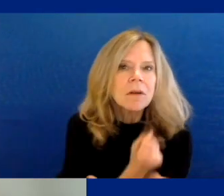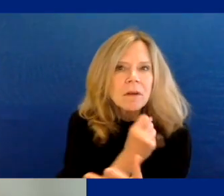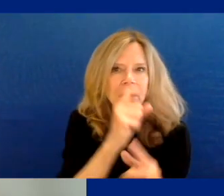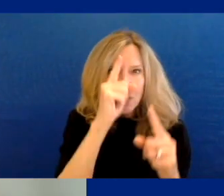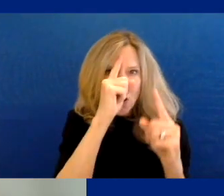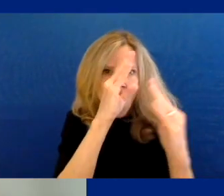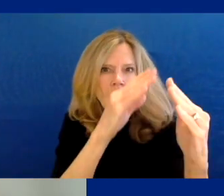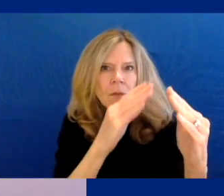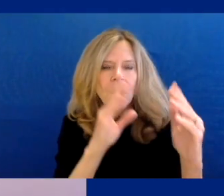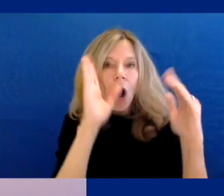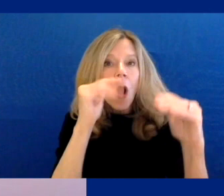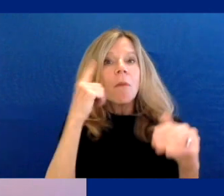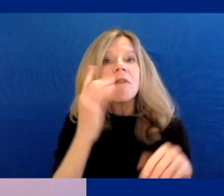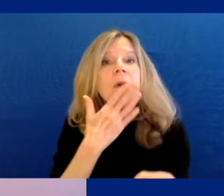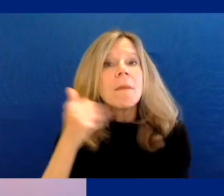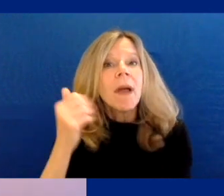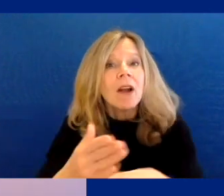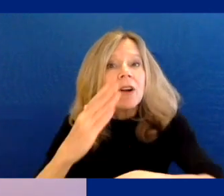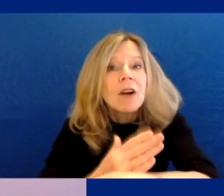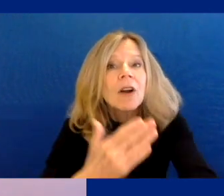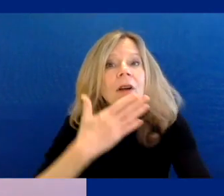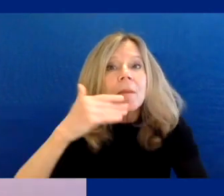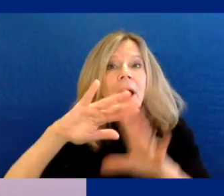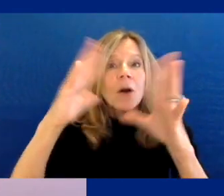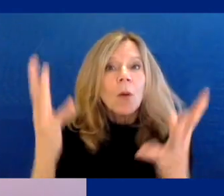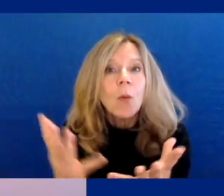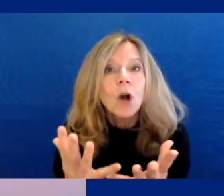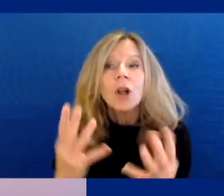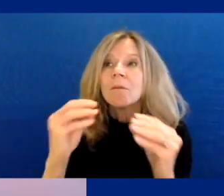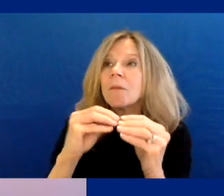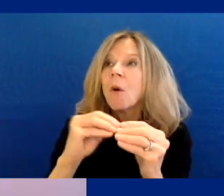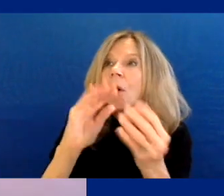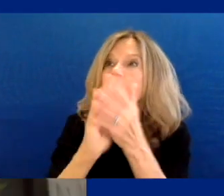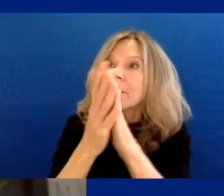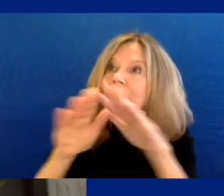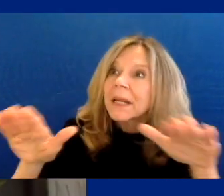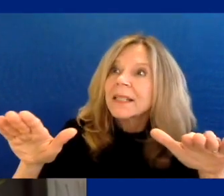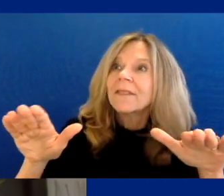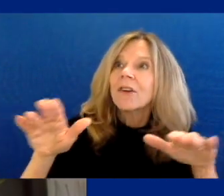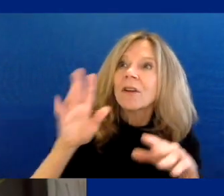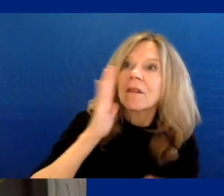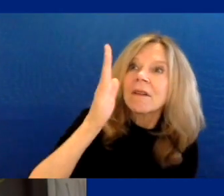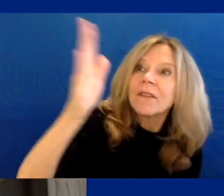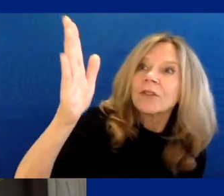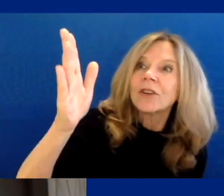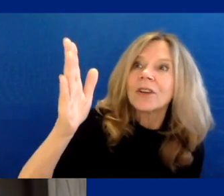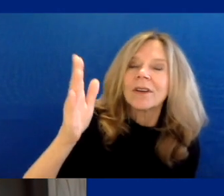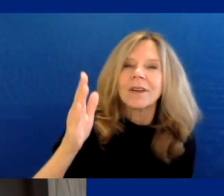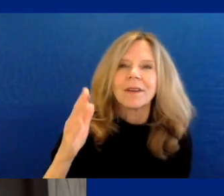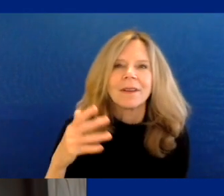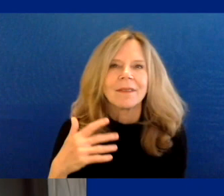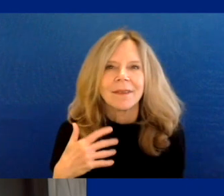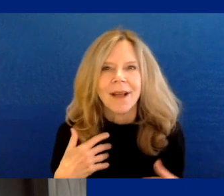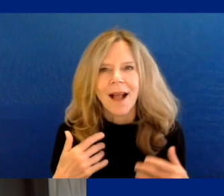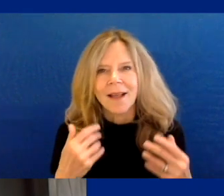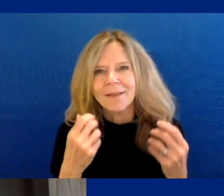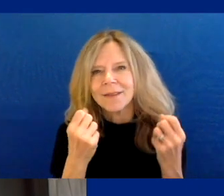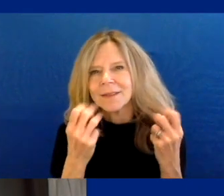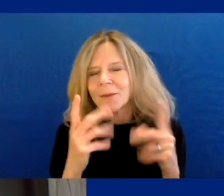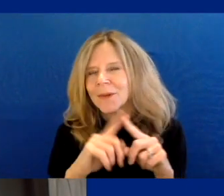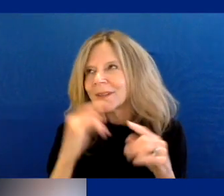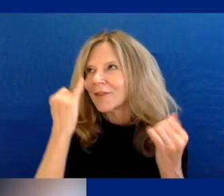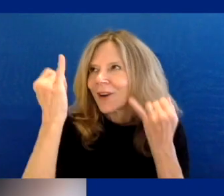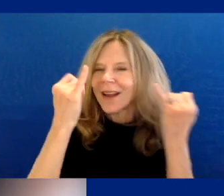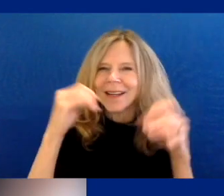well be hopeful and hope for a brighter day, a better day, or more sound, peaceful day. I have so many ways I want to take